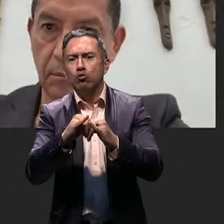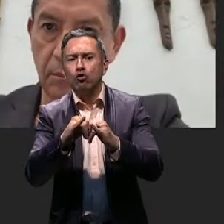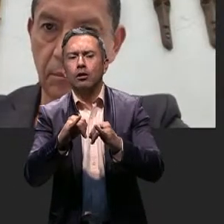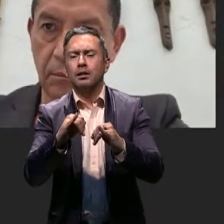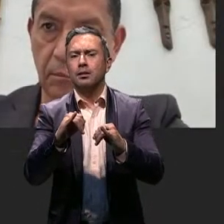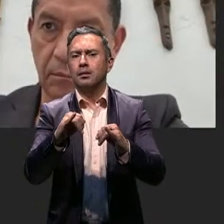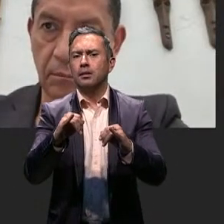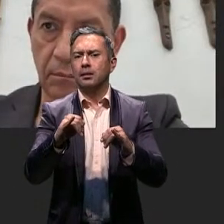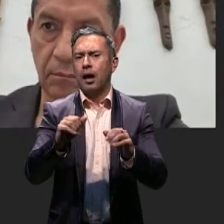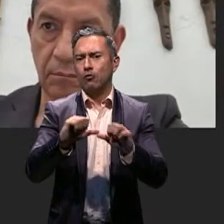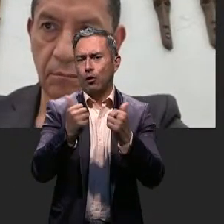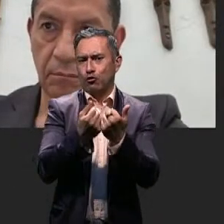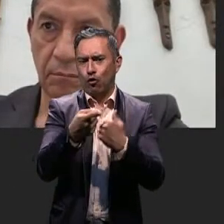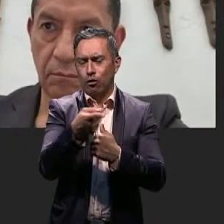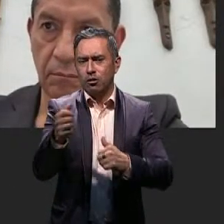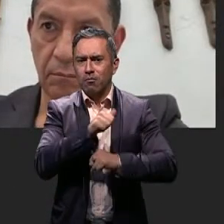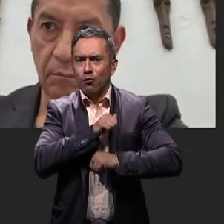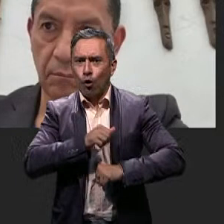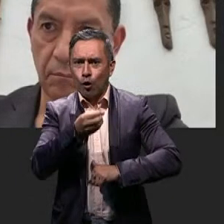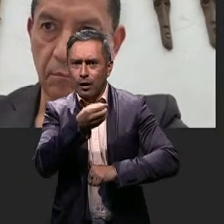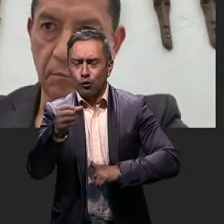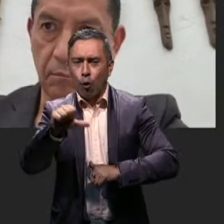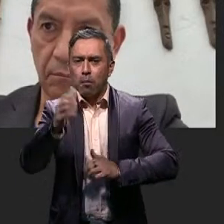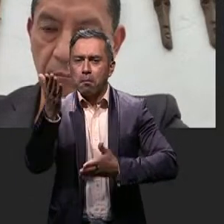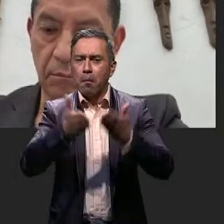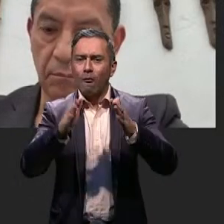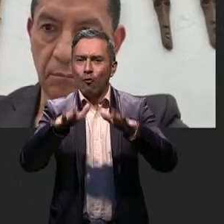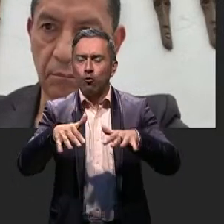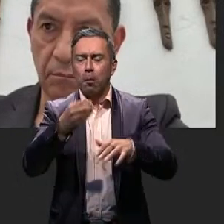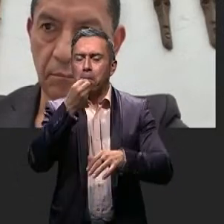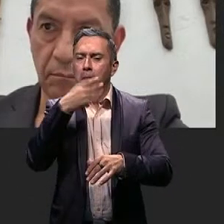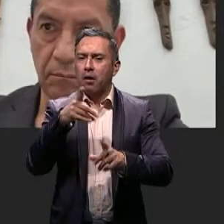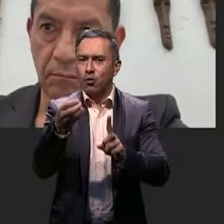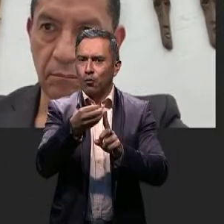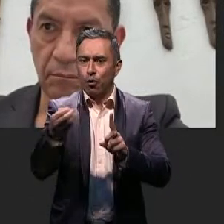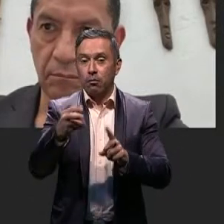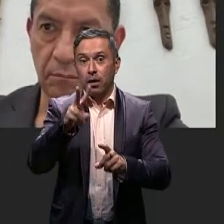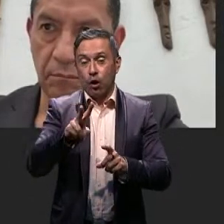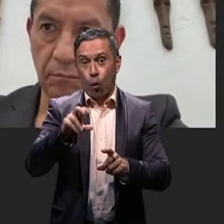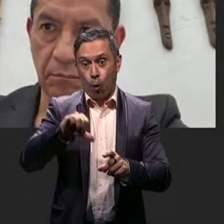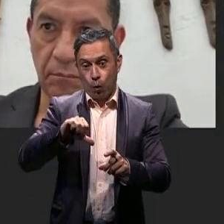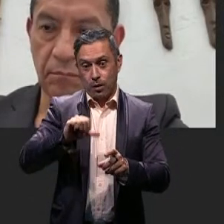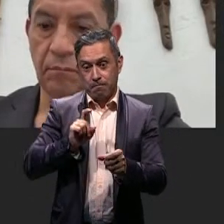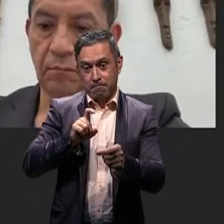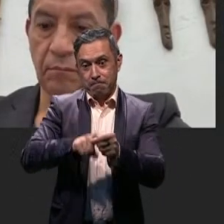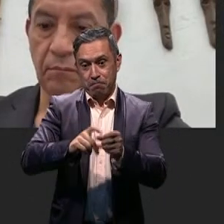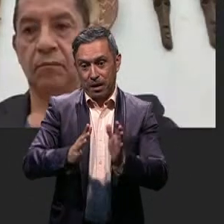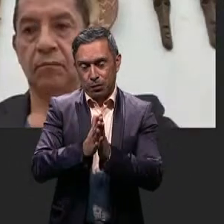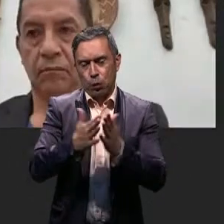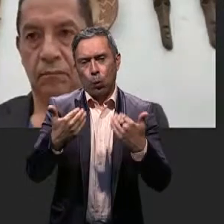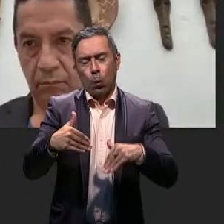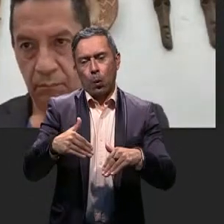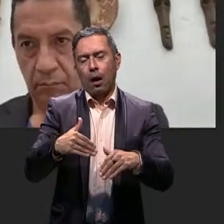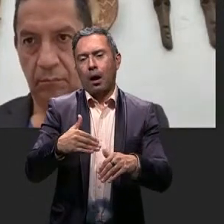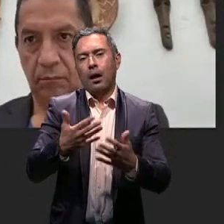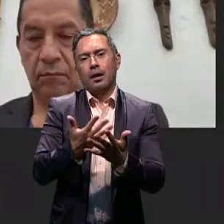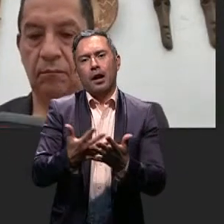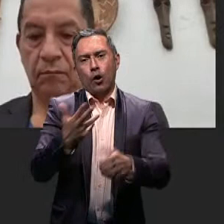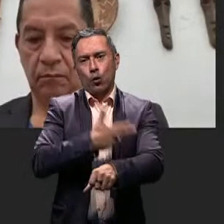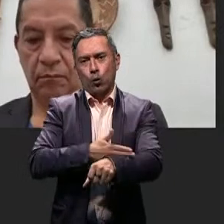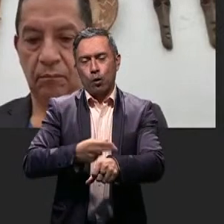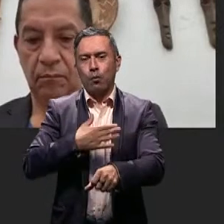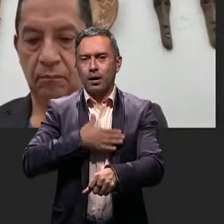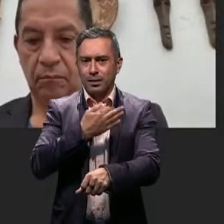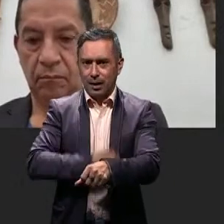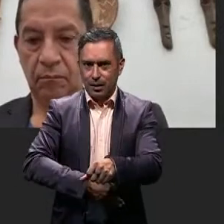and all the organizers of this event for the excellent quality of the same. And it was a great